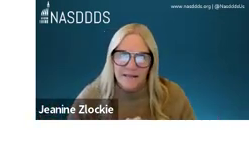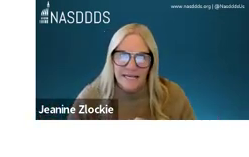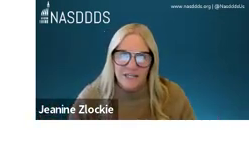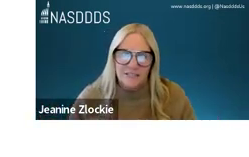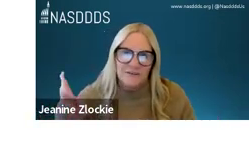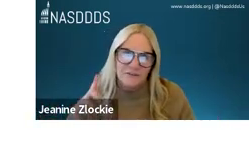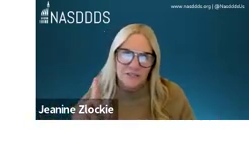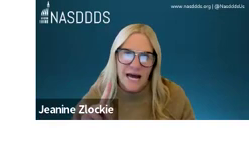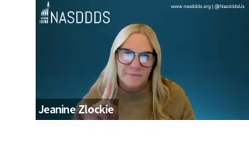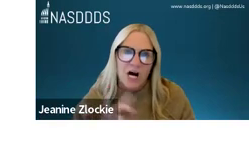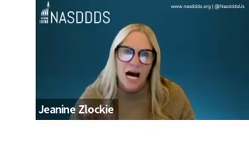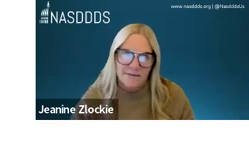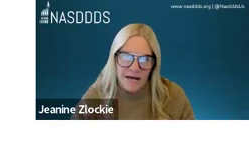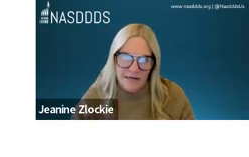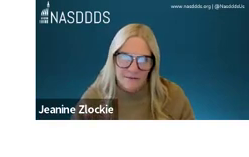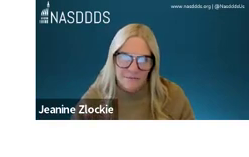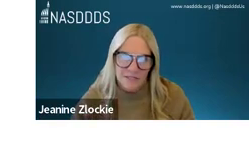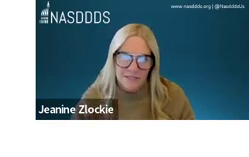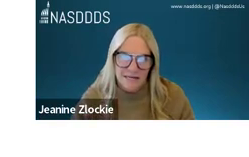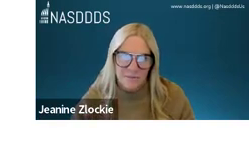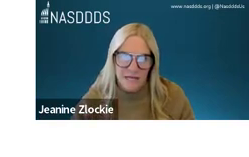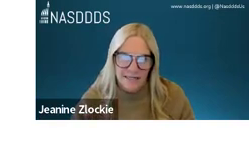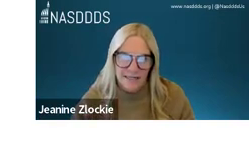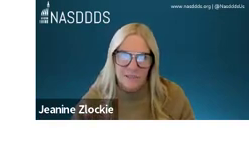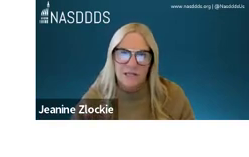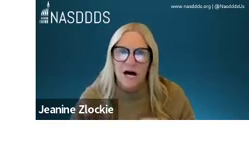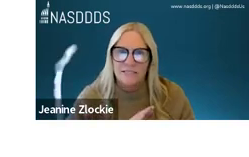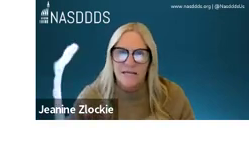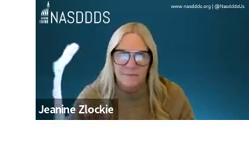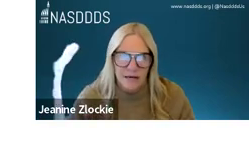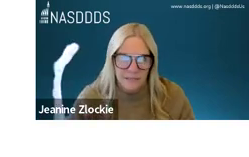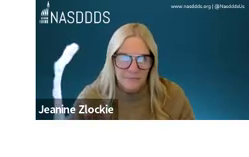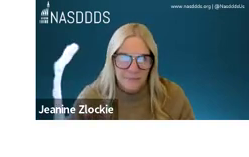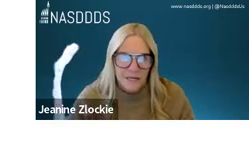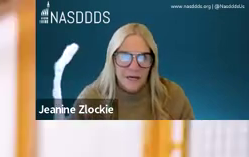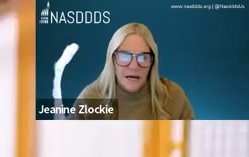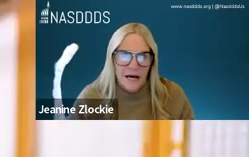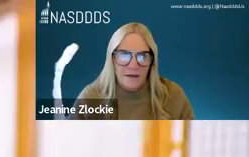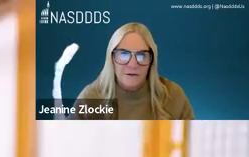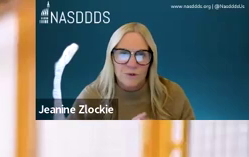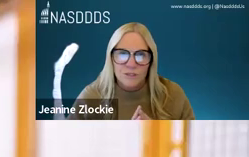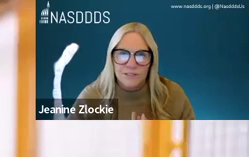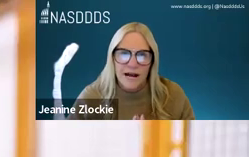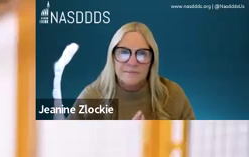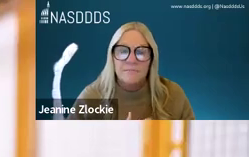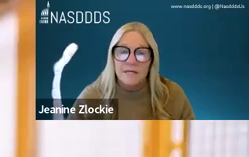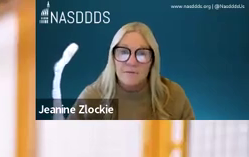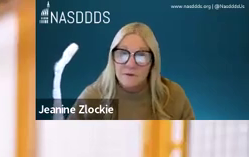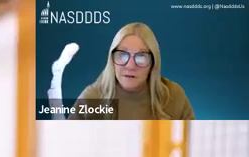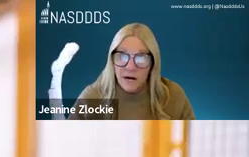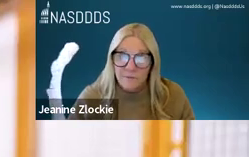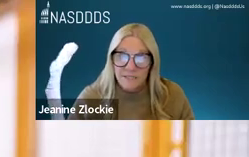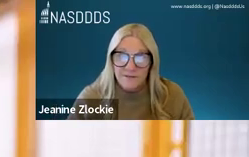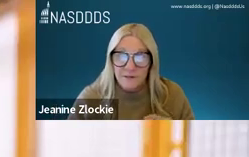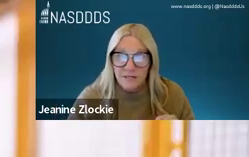HCBS regulations for the first time codified person-centered planning. It was a long time coming. The rule describes the